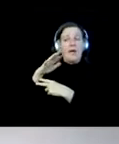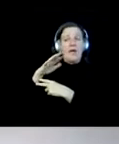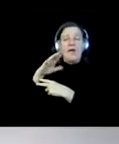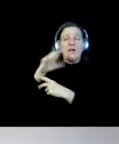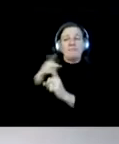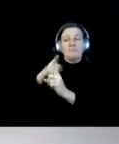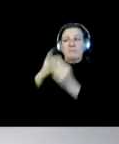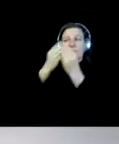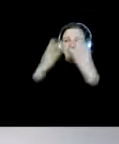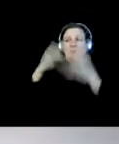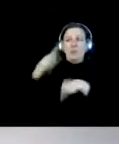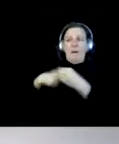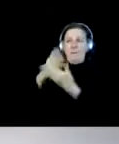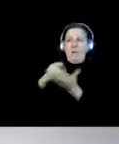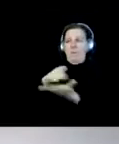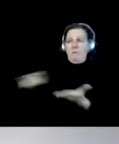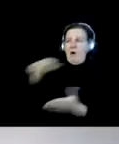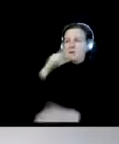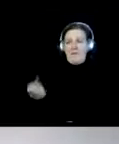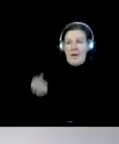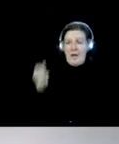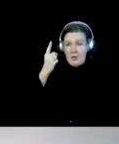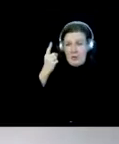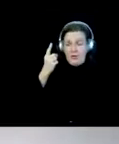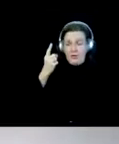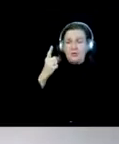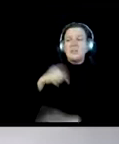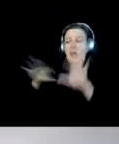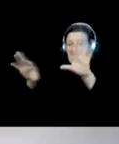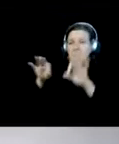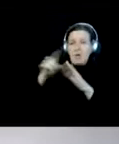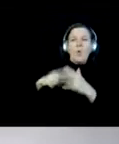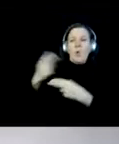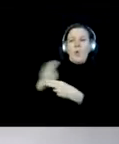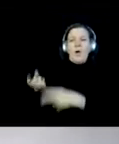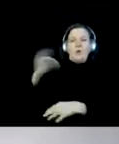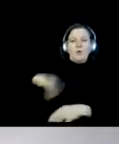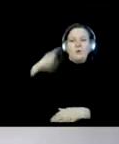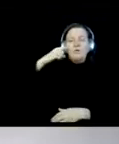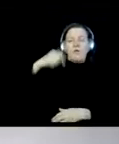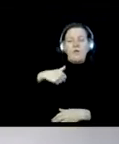that I didn't understand, and then taking what's useful for me, which I guess is also kind of my approach to